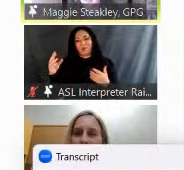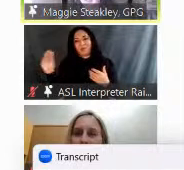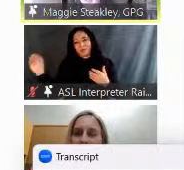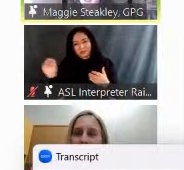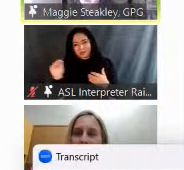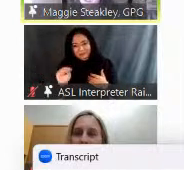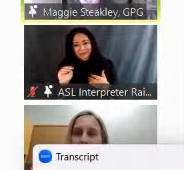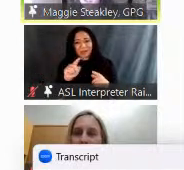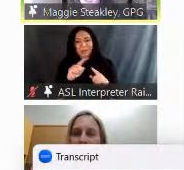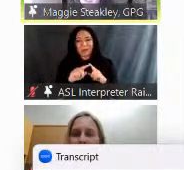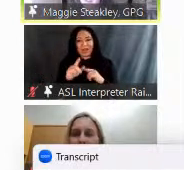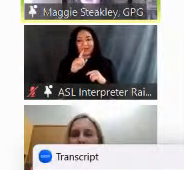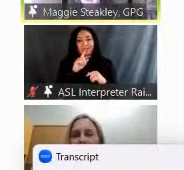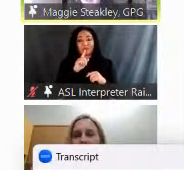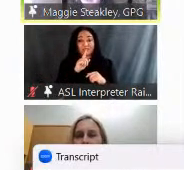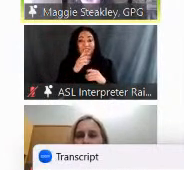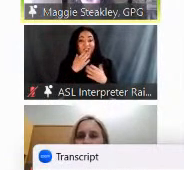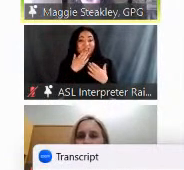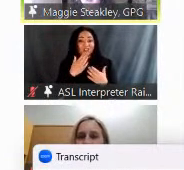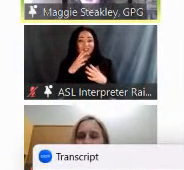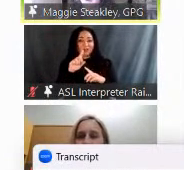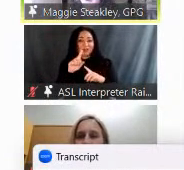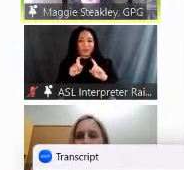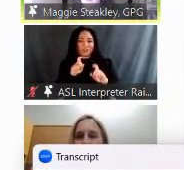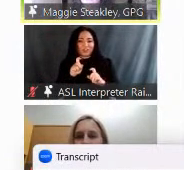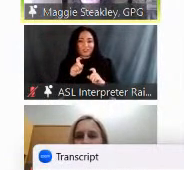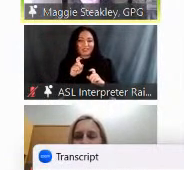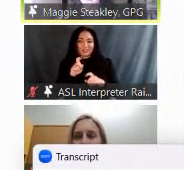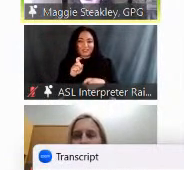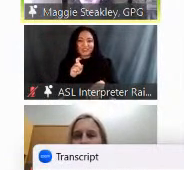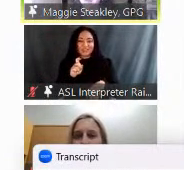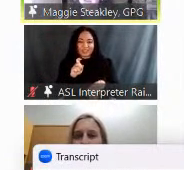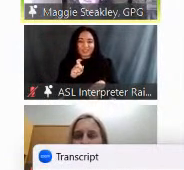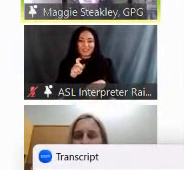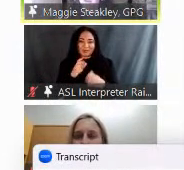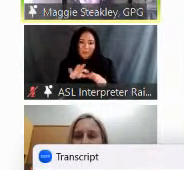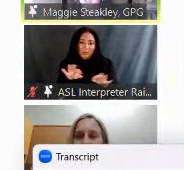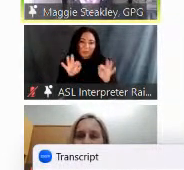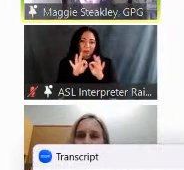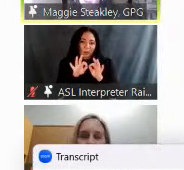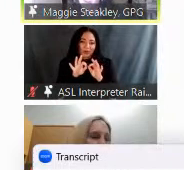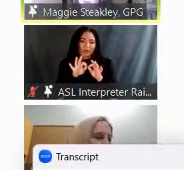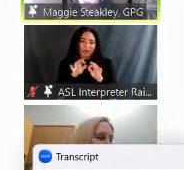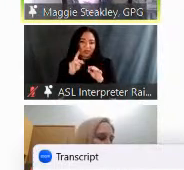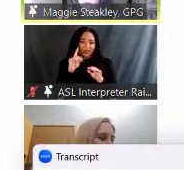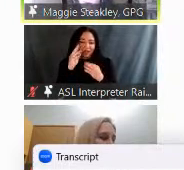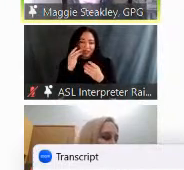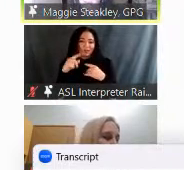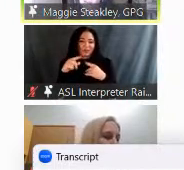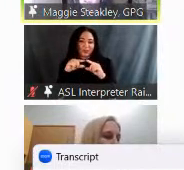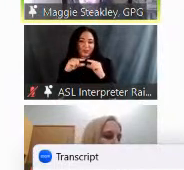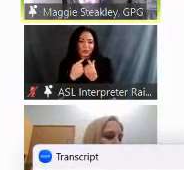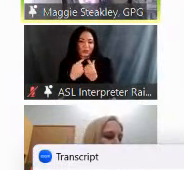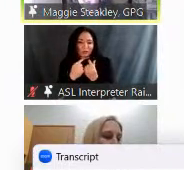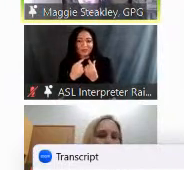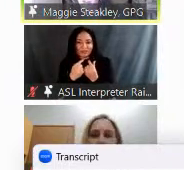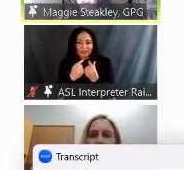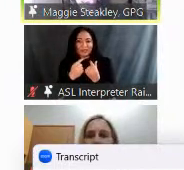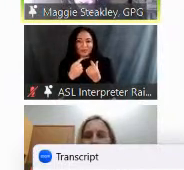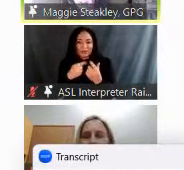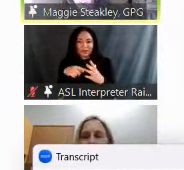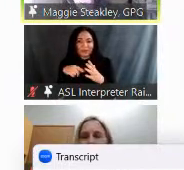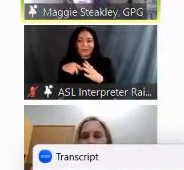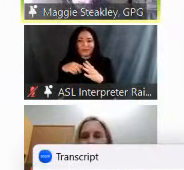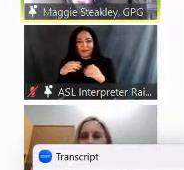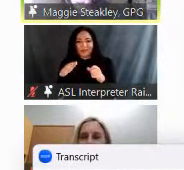really great question, and you're raising some really important points for our group to think about how these patterns might shift as we move towards full implementation of TK, and how that